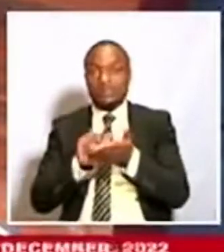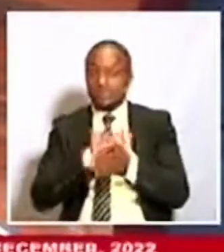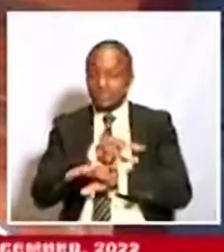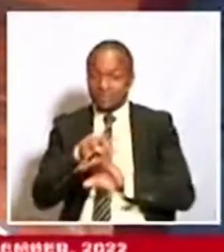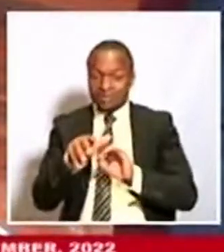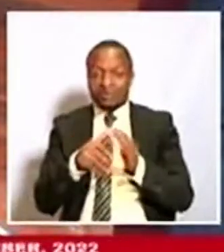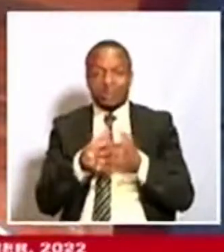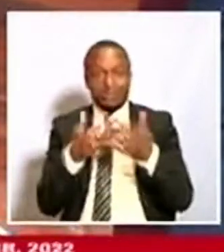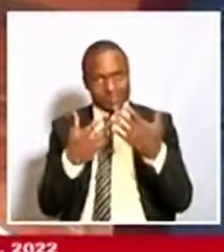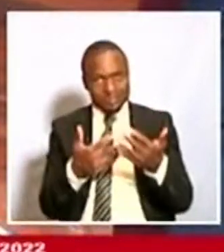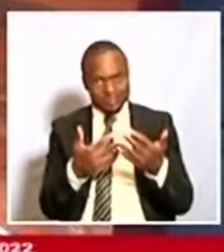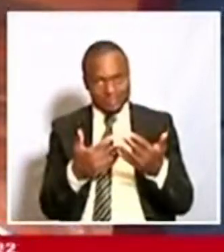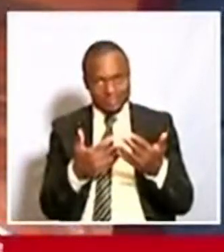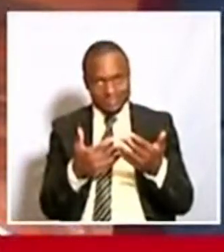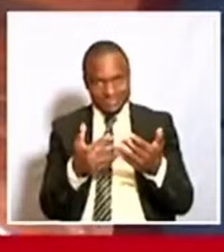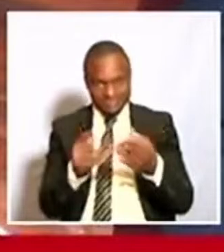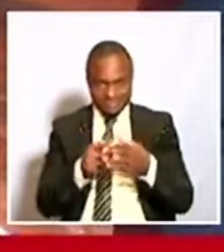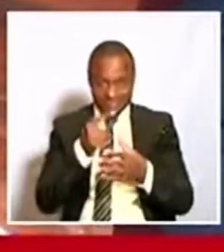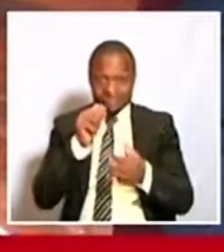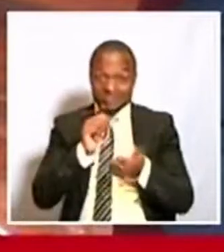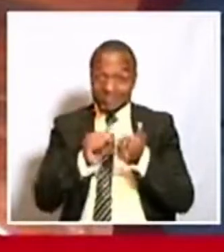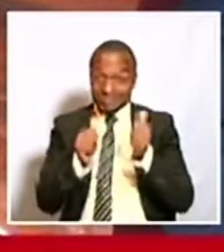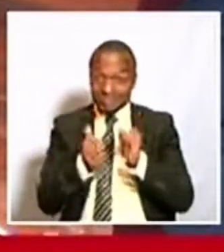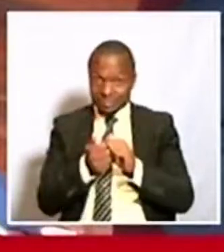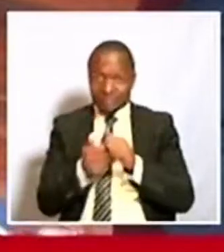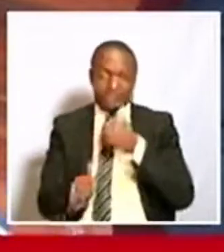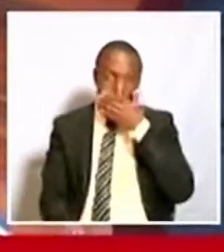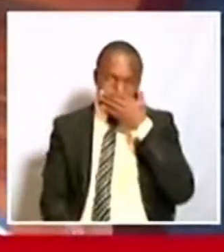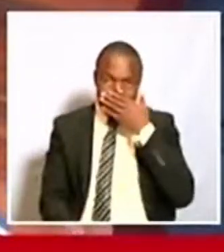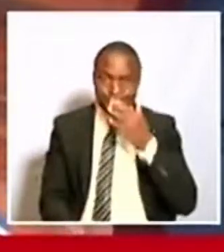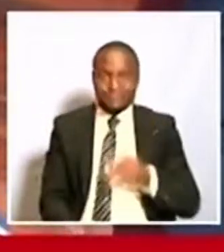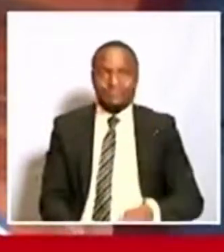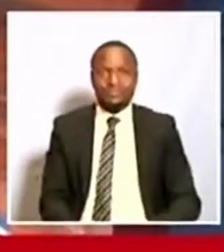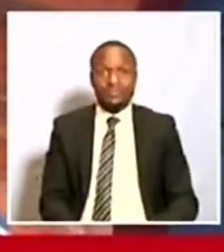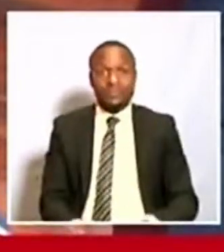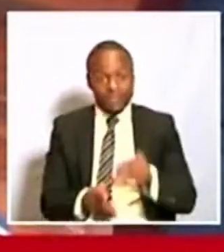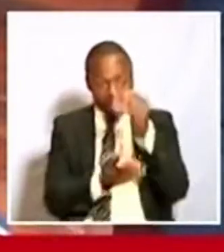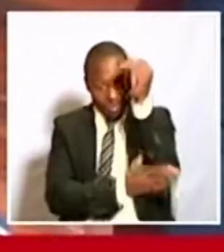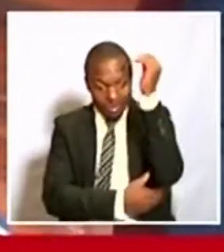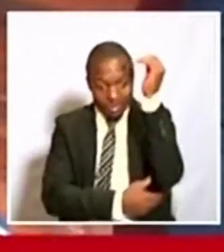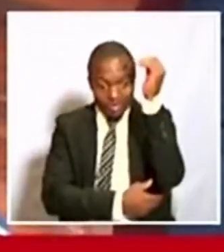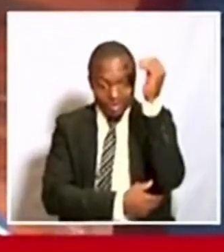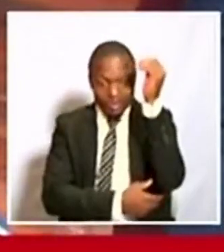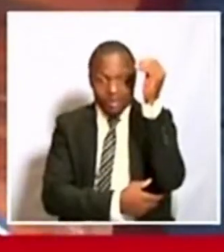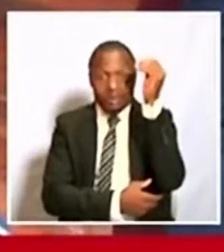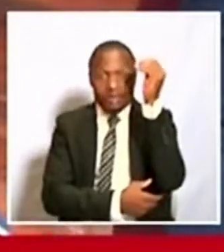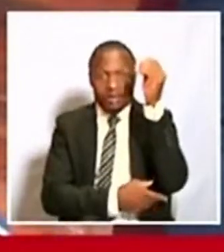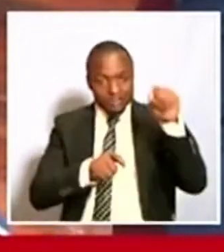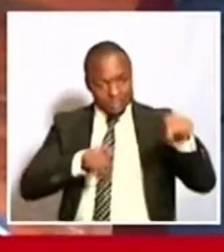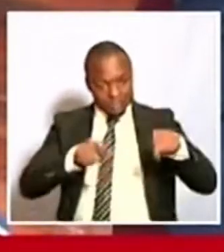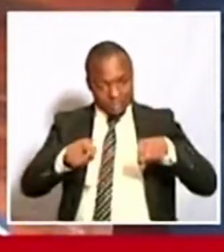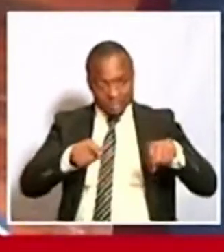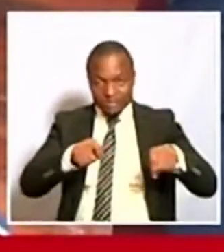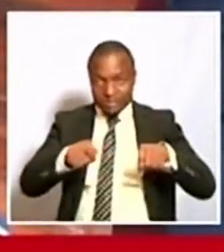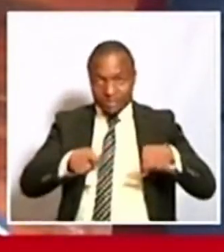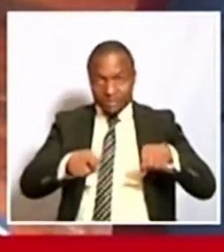The next query, Chair, is that on poor handling of unsuccessful